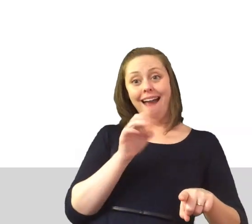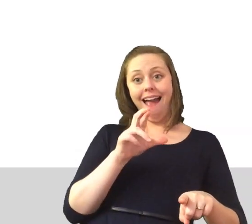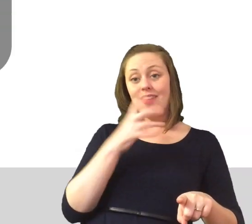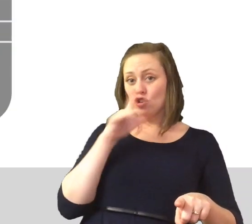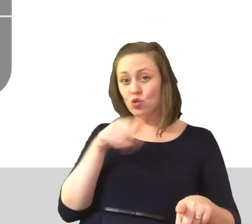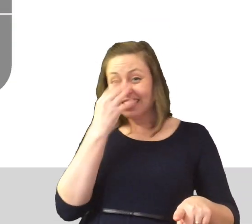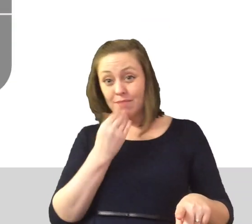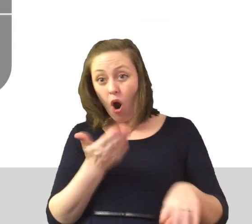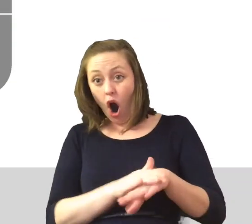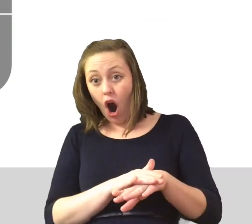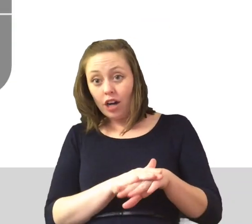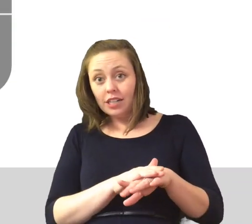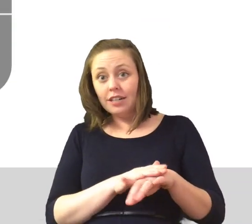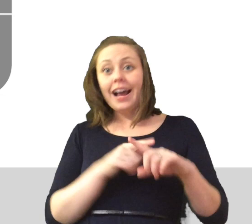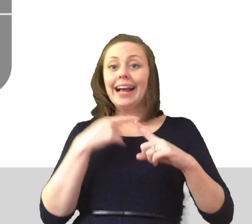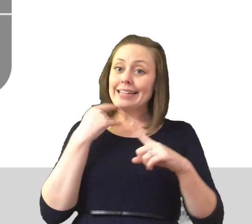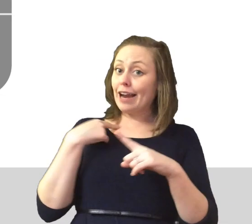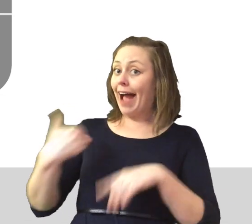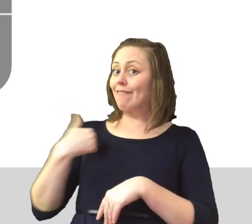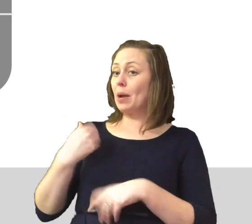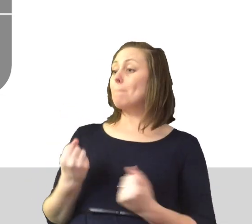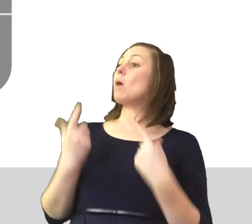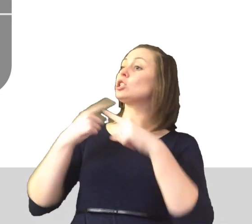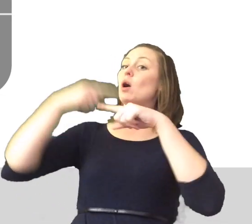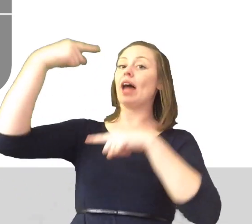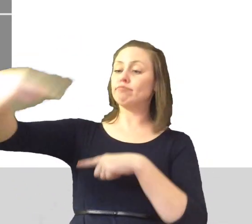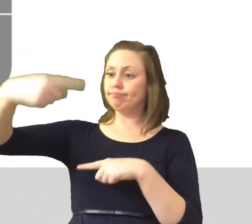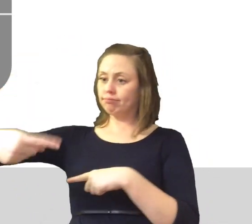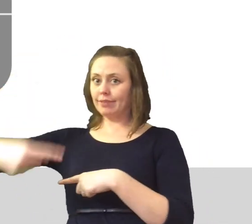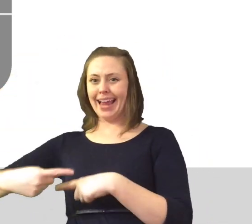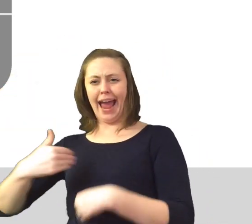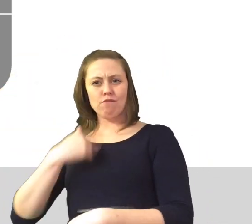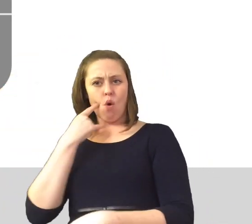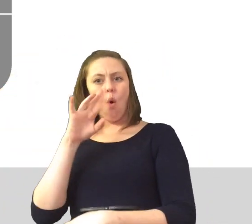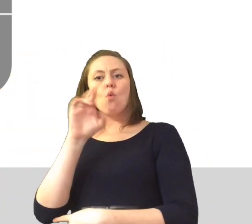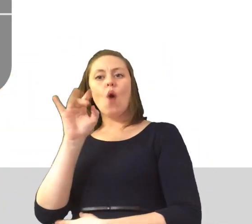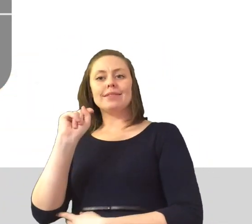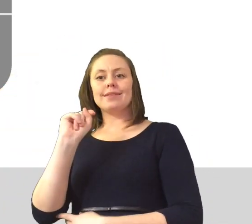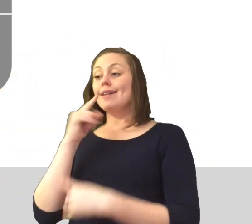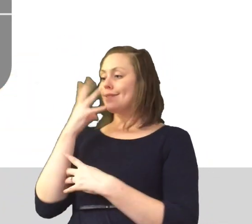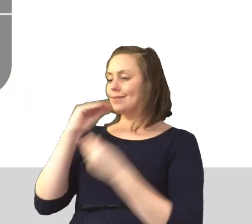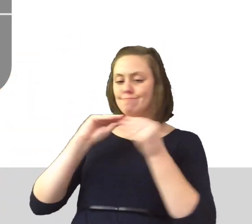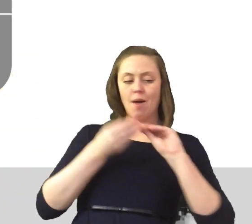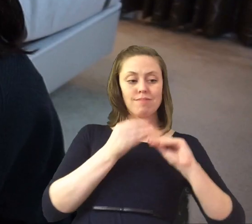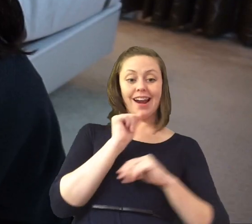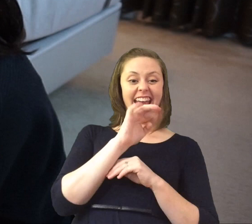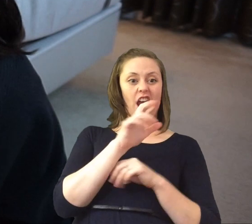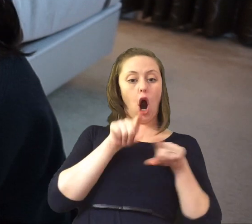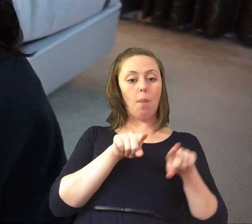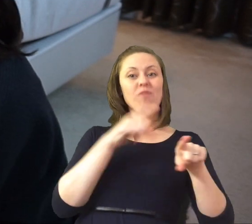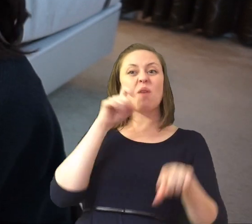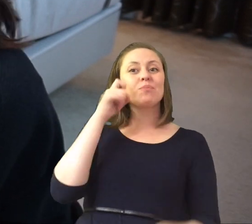you're sleeping on instead of having multiple air chambers like the ReST has. The Sleep Number air chambers are made out